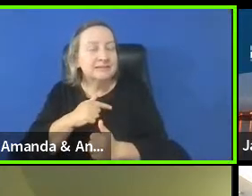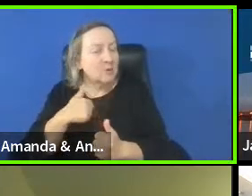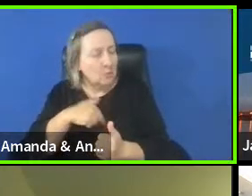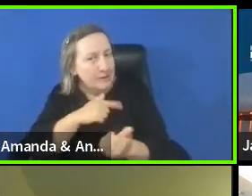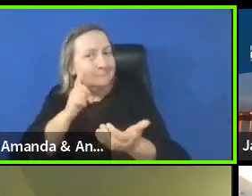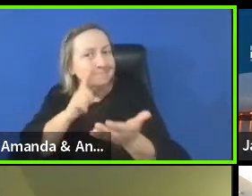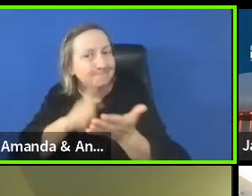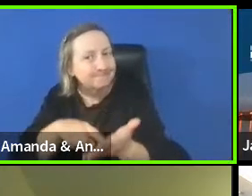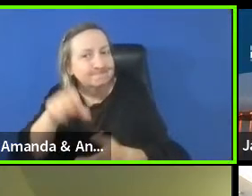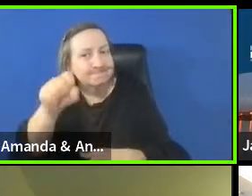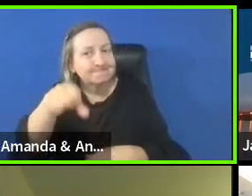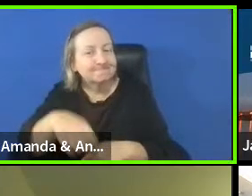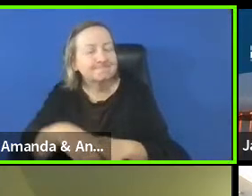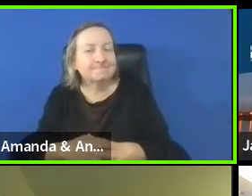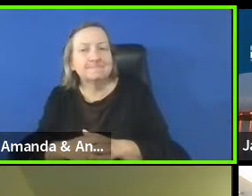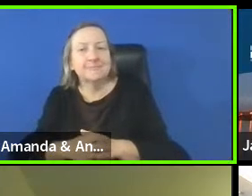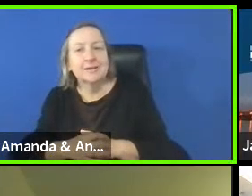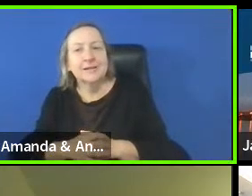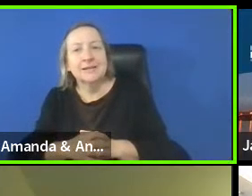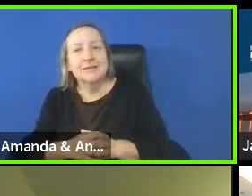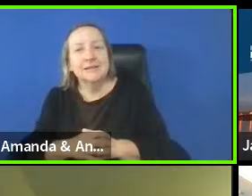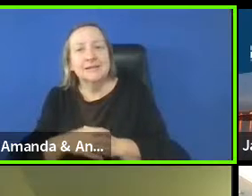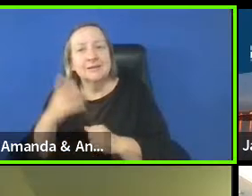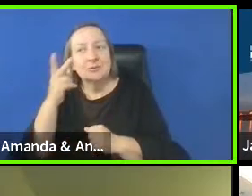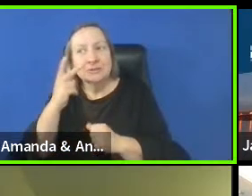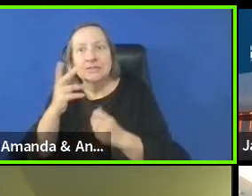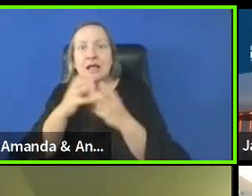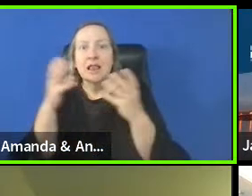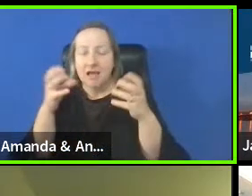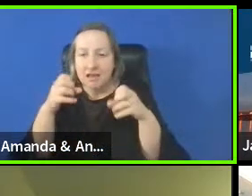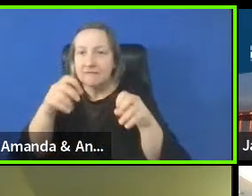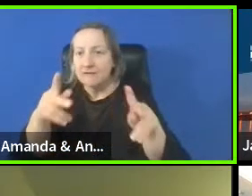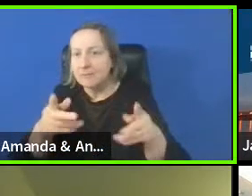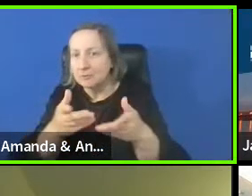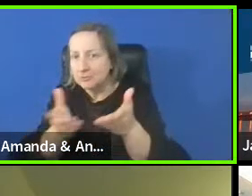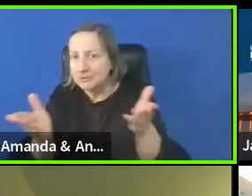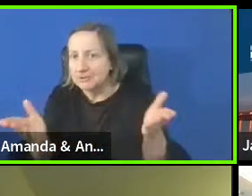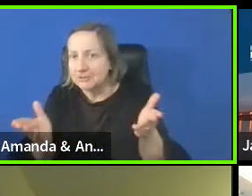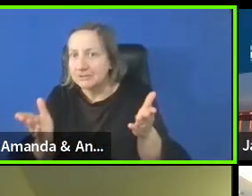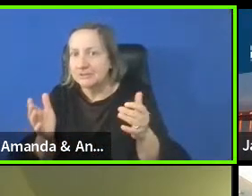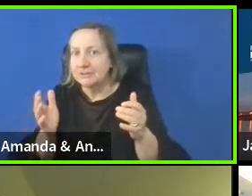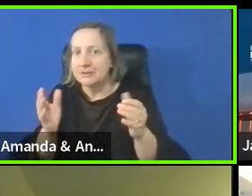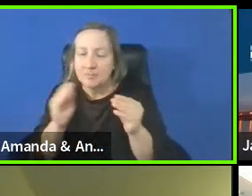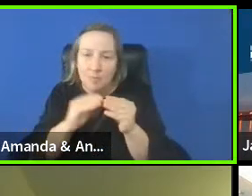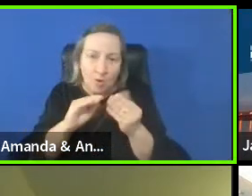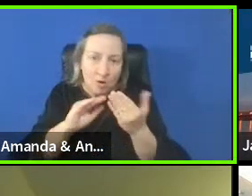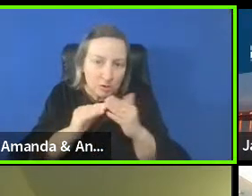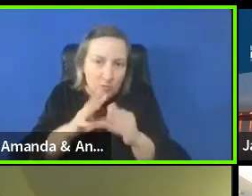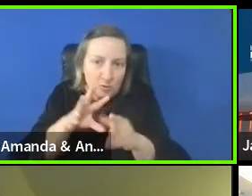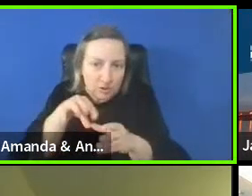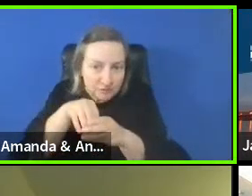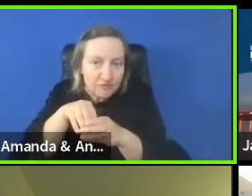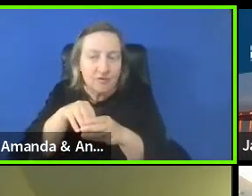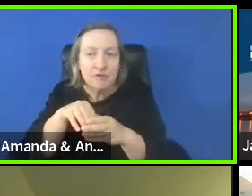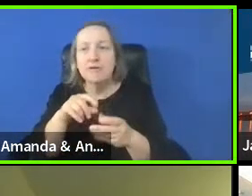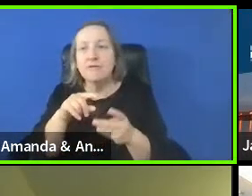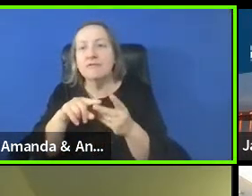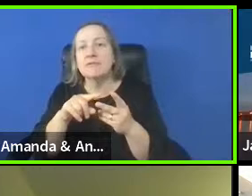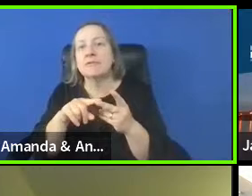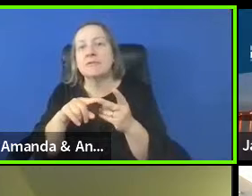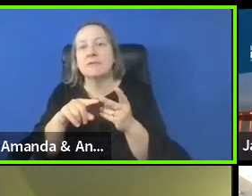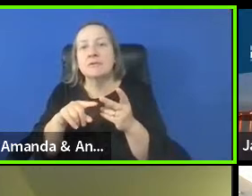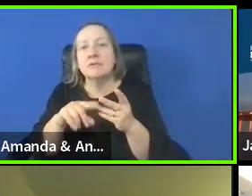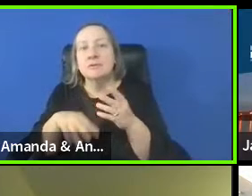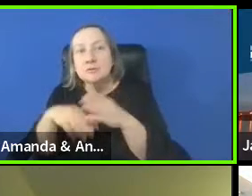unnoticed. And we see where there are a lot of opportunities to get more community involvement and to get out to